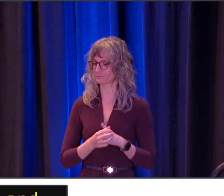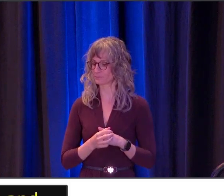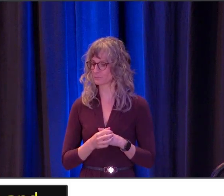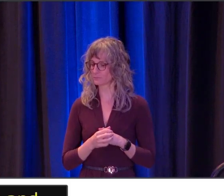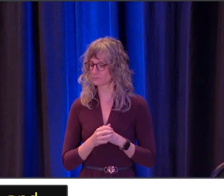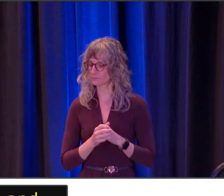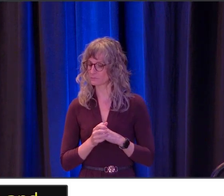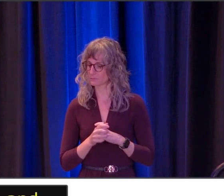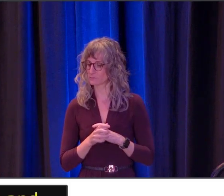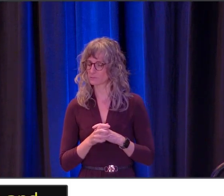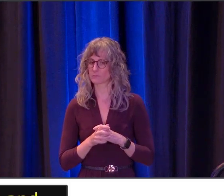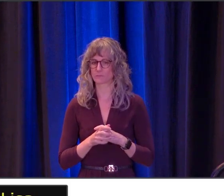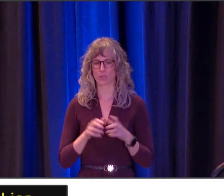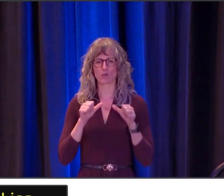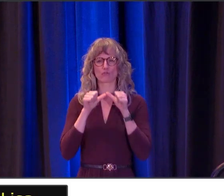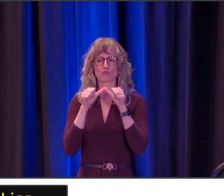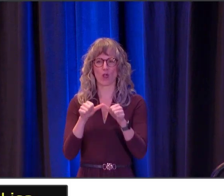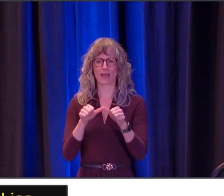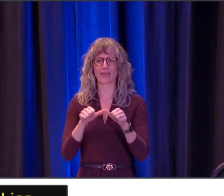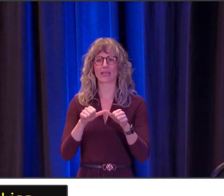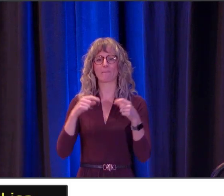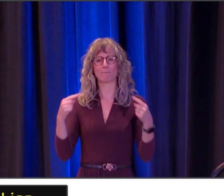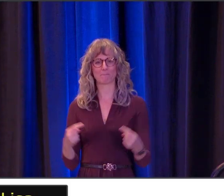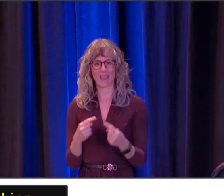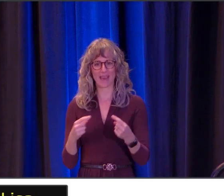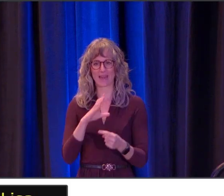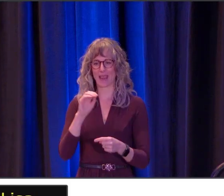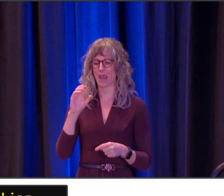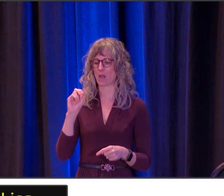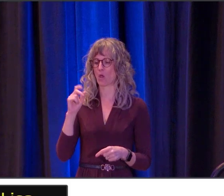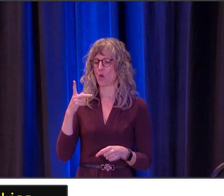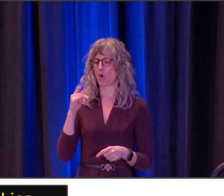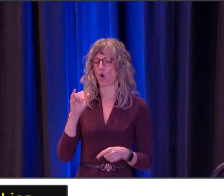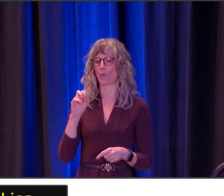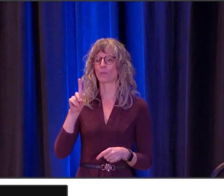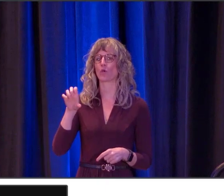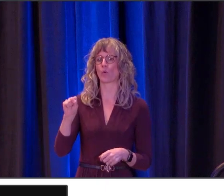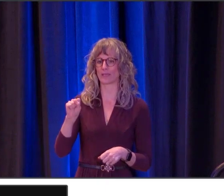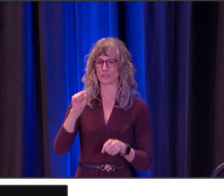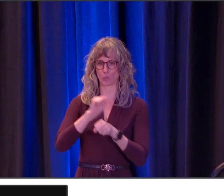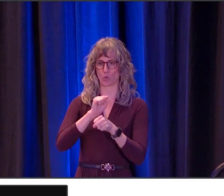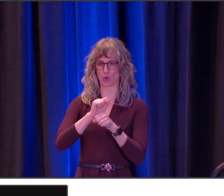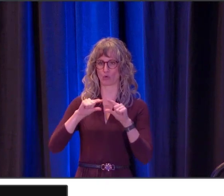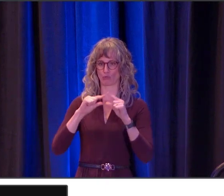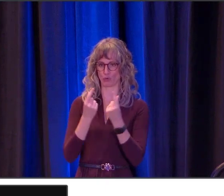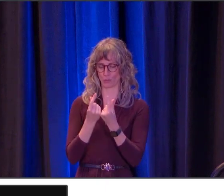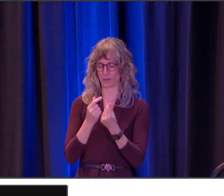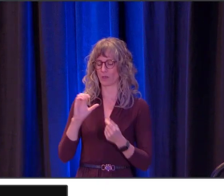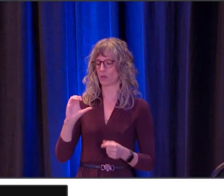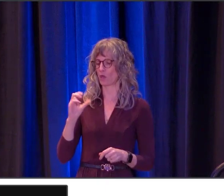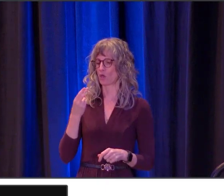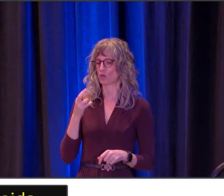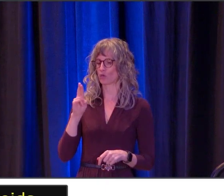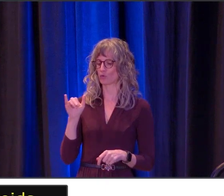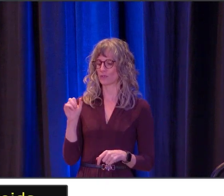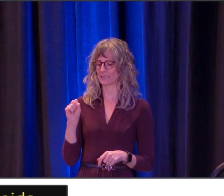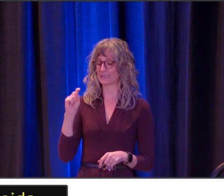And there's a Chronic Pain and Opioids Work Group, part of that subcommittee, chaired by Christy McGarity.